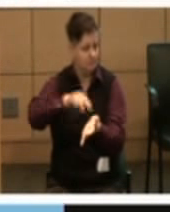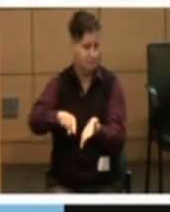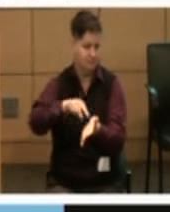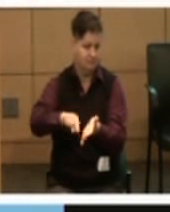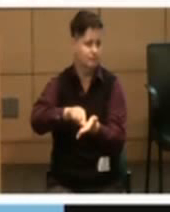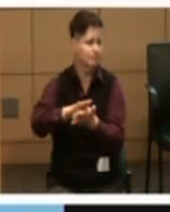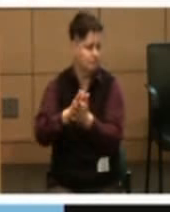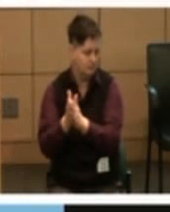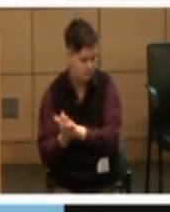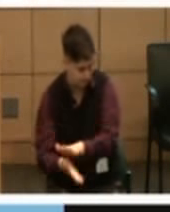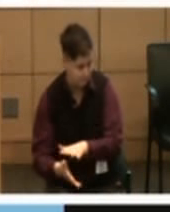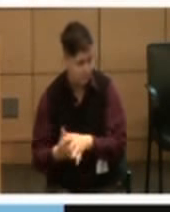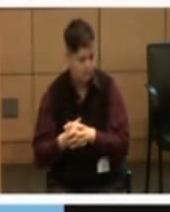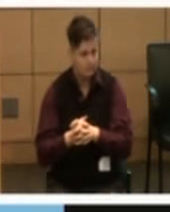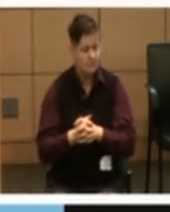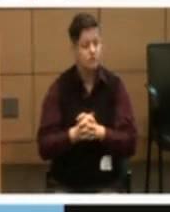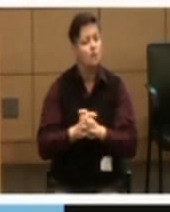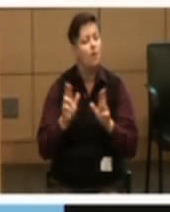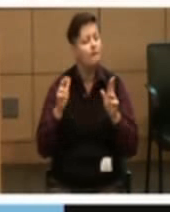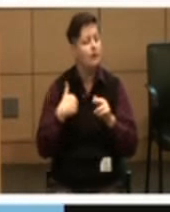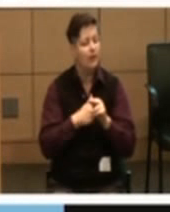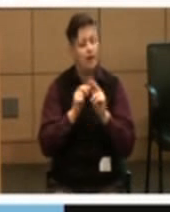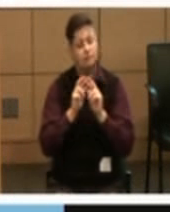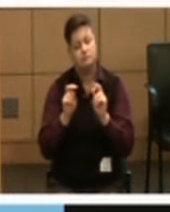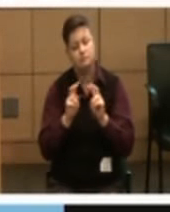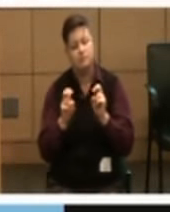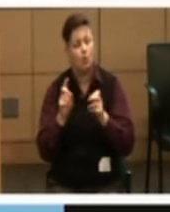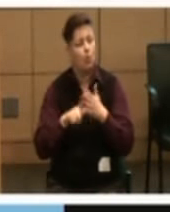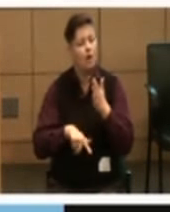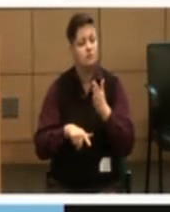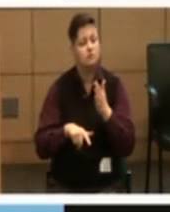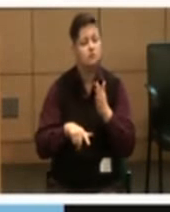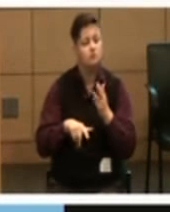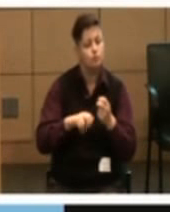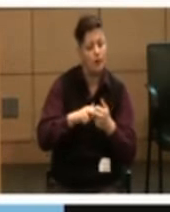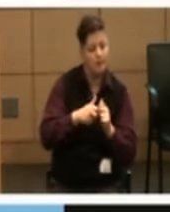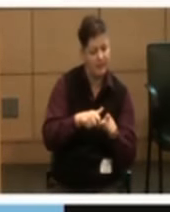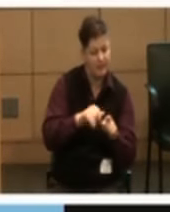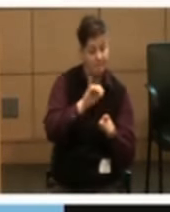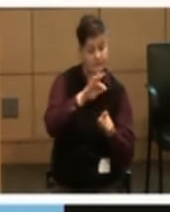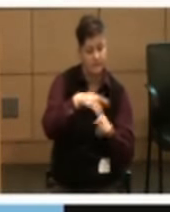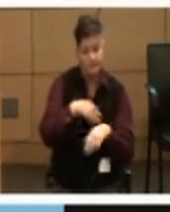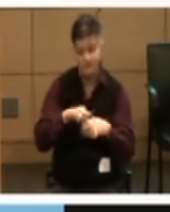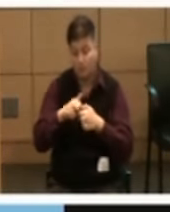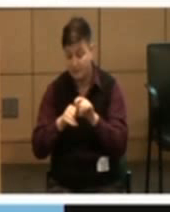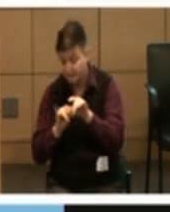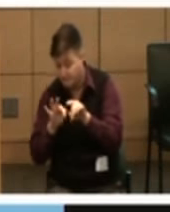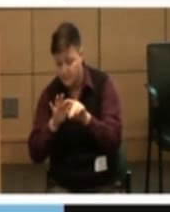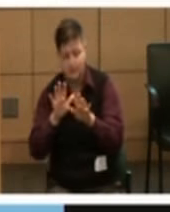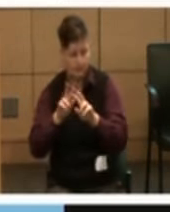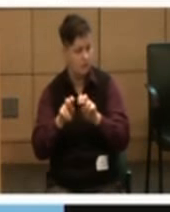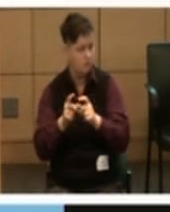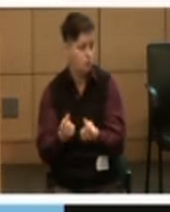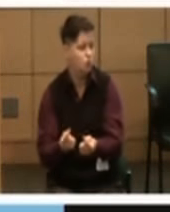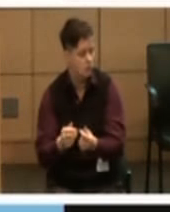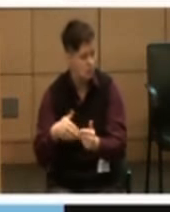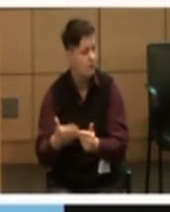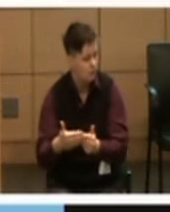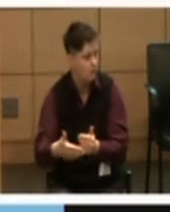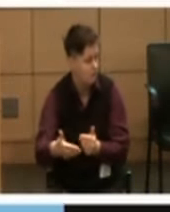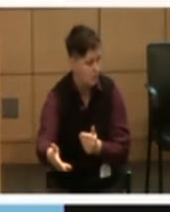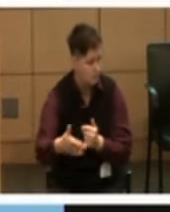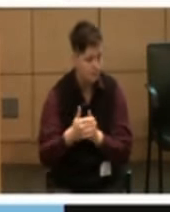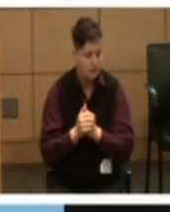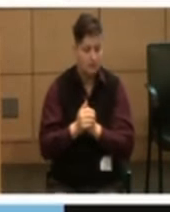kind of be able to tease apart some of these problems. But really what we're finding is that we have substantial variability in outcomes for these